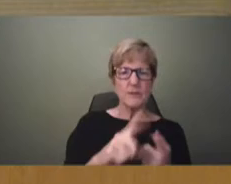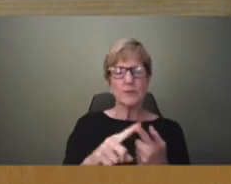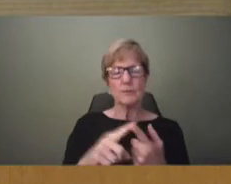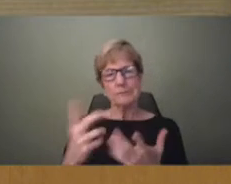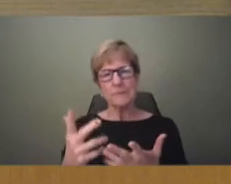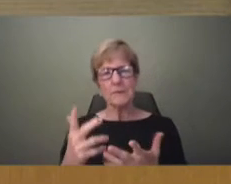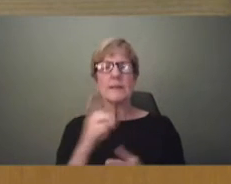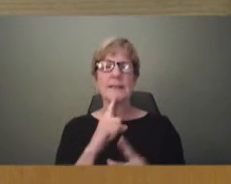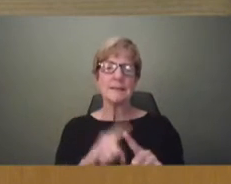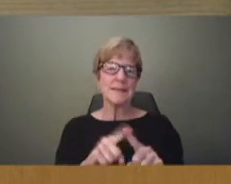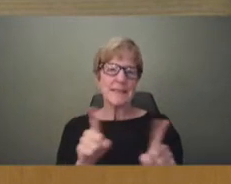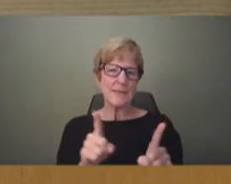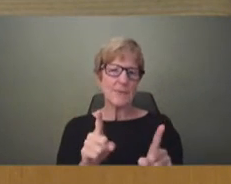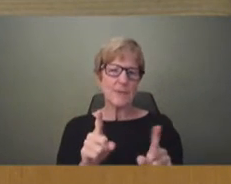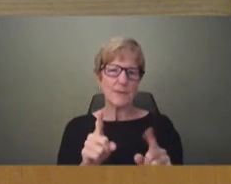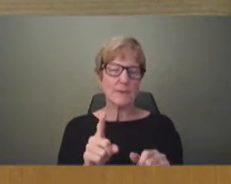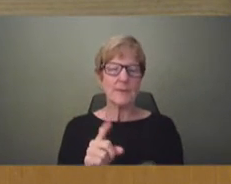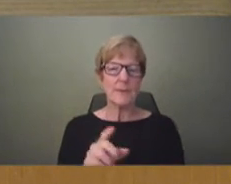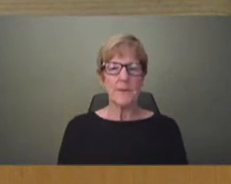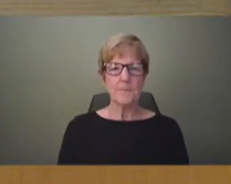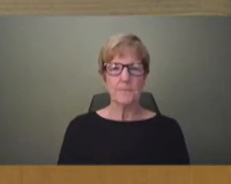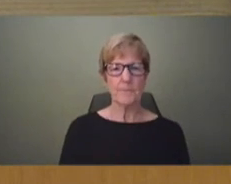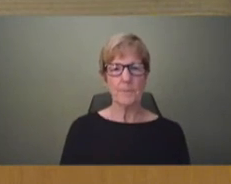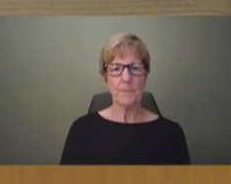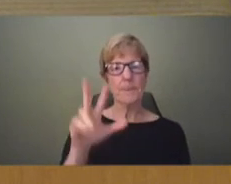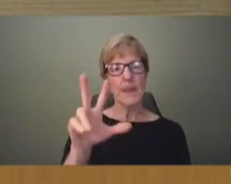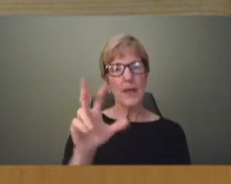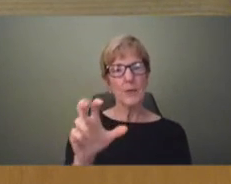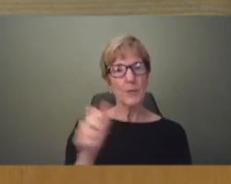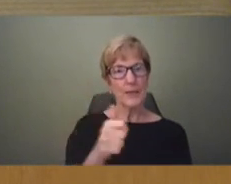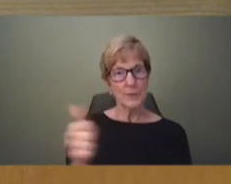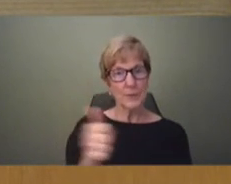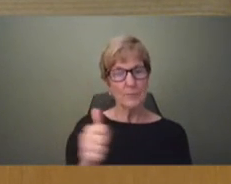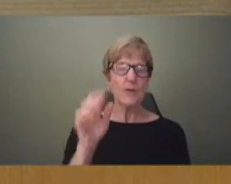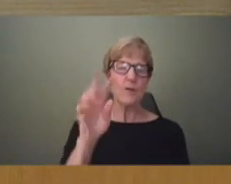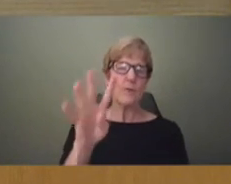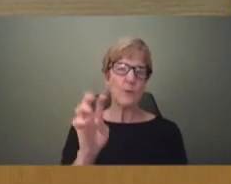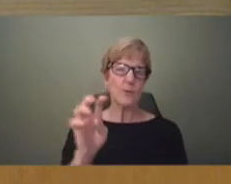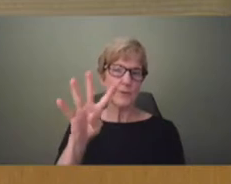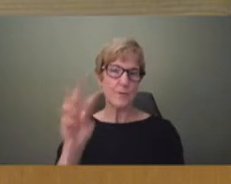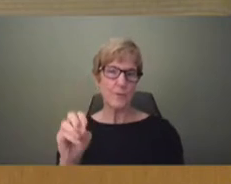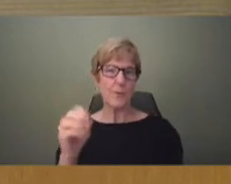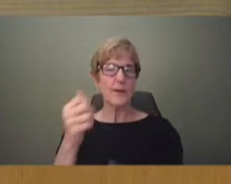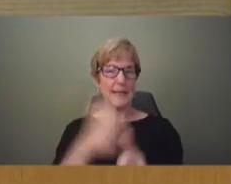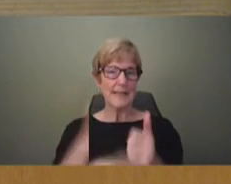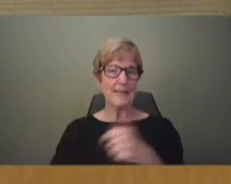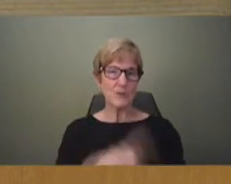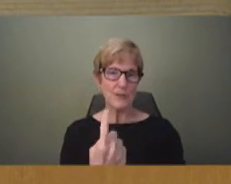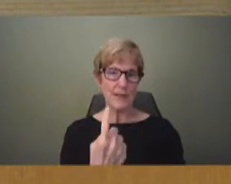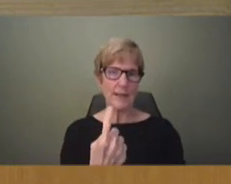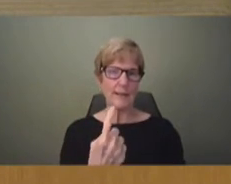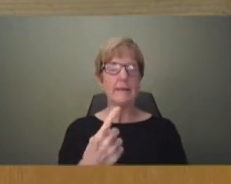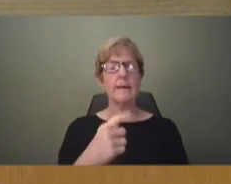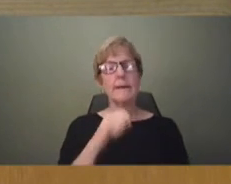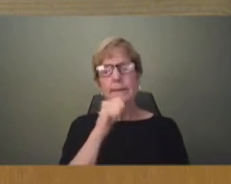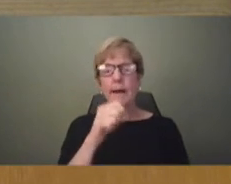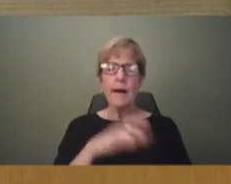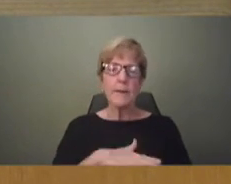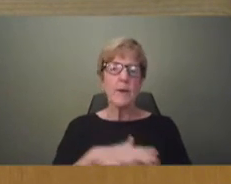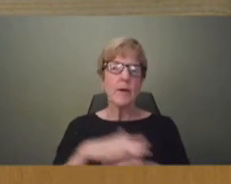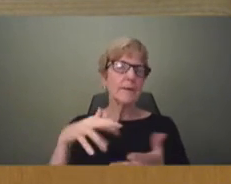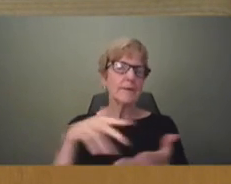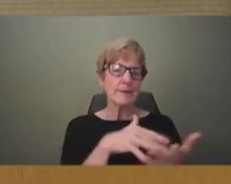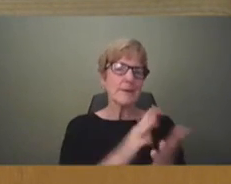difference uh per seed out about 300 trips to 4 40 trips uh per day it's not on the traffic study level uh we are talking